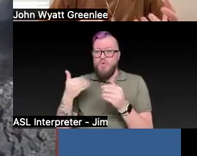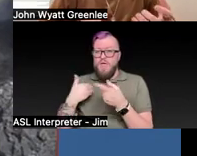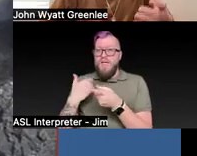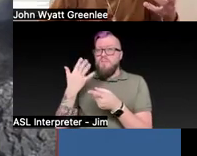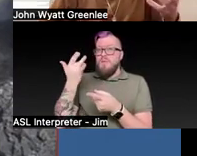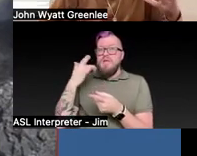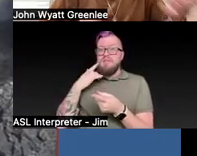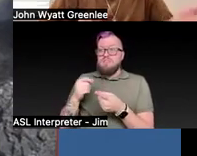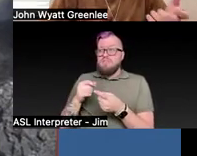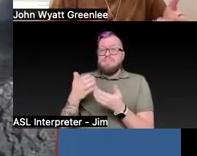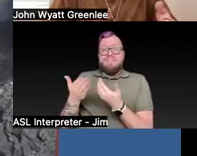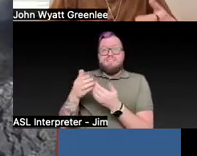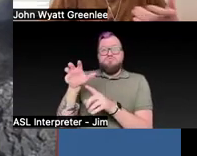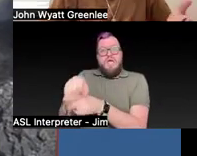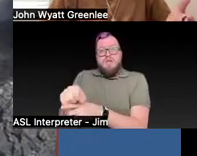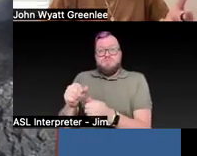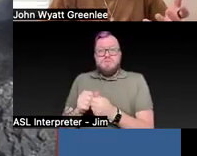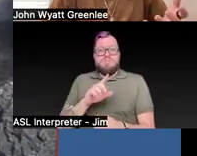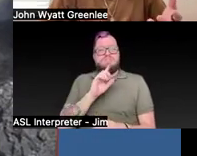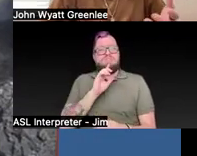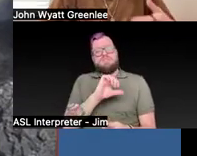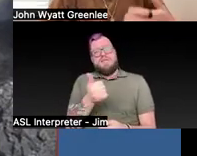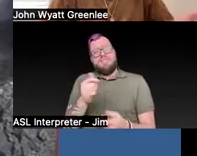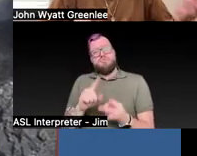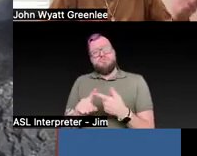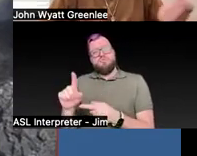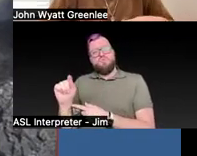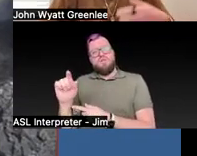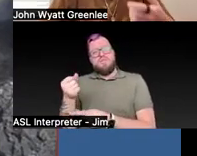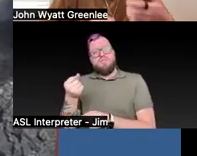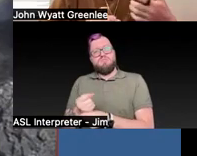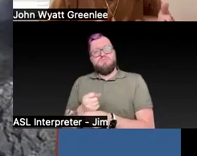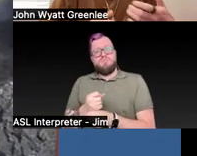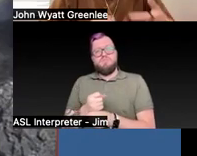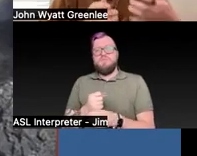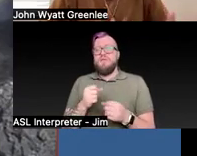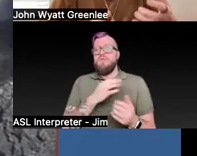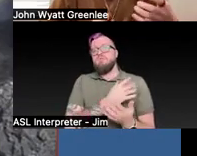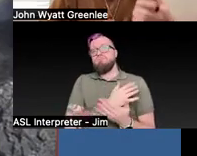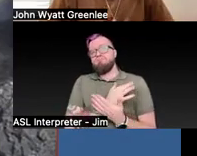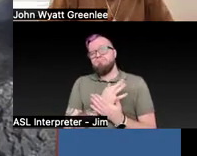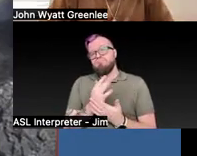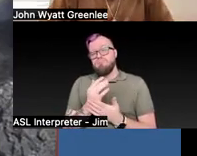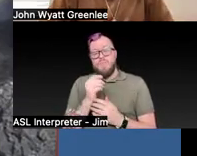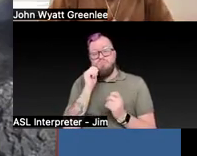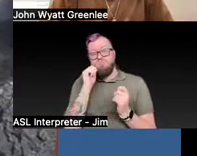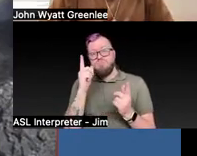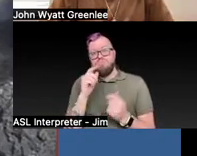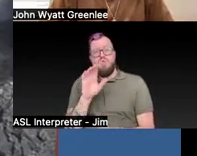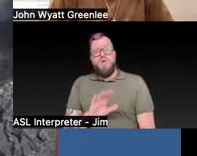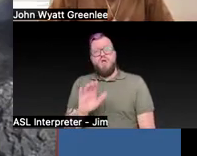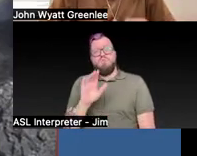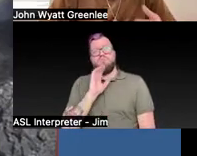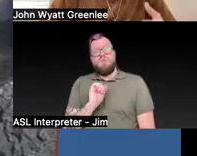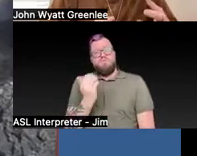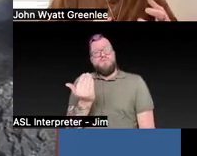when they're between 10 and 20 years old, so 15 years old or so, an eel will wake up one morning and be like, it is time for me to go. And they